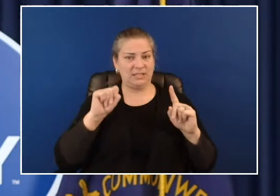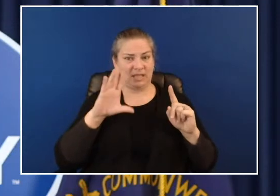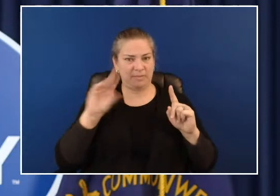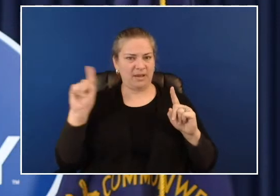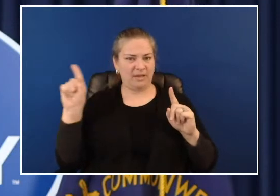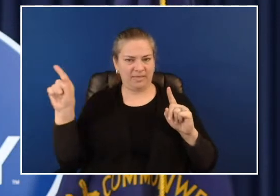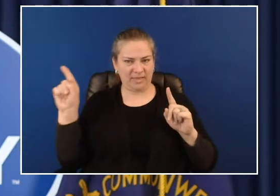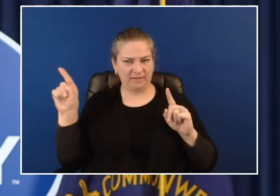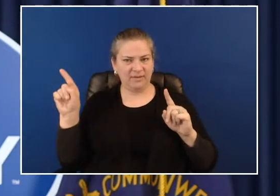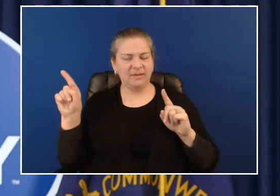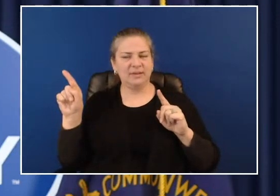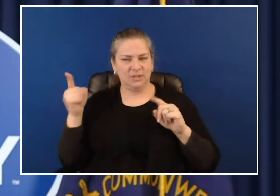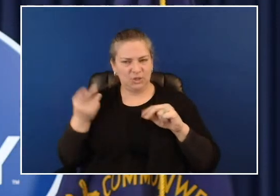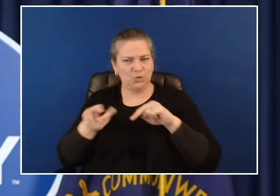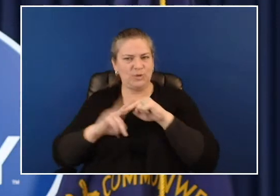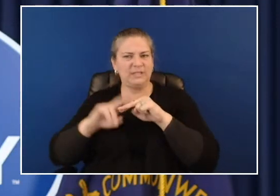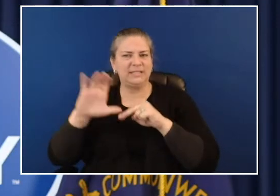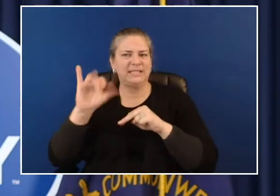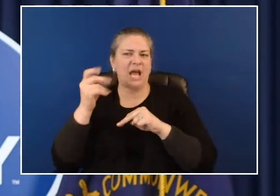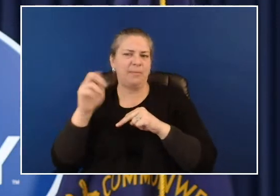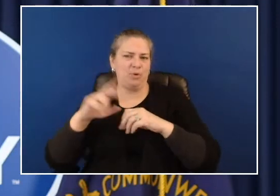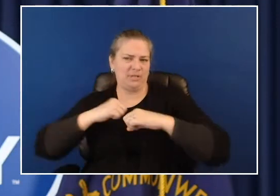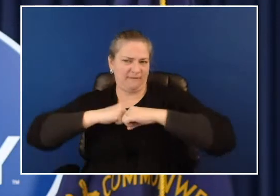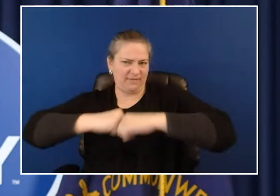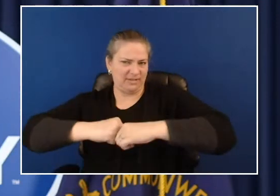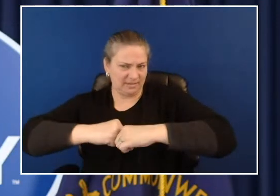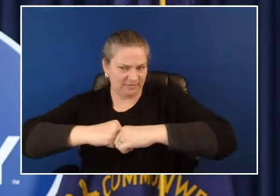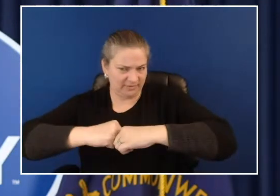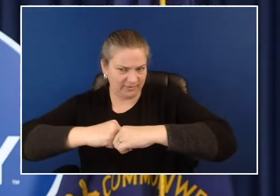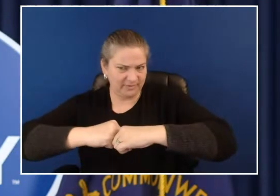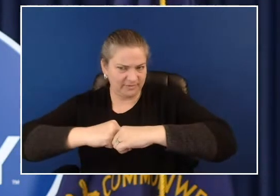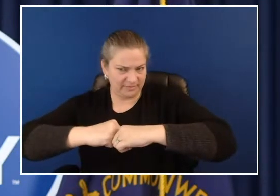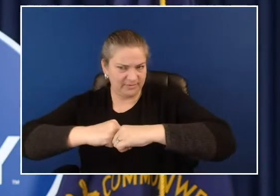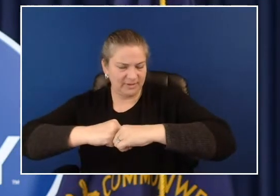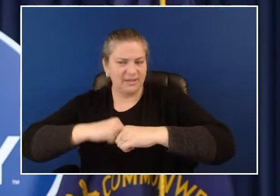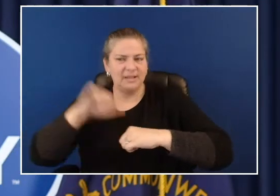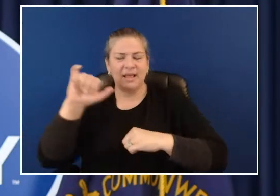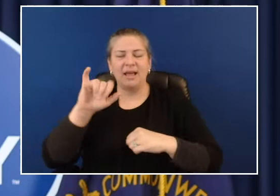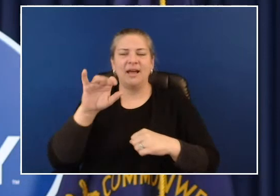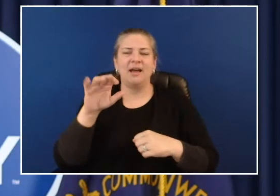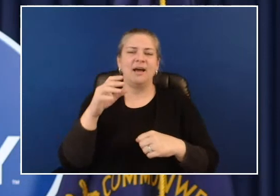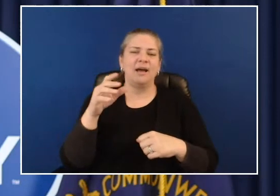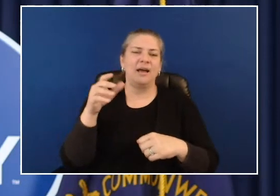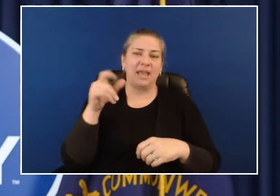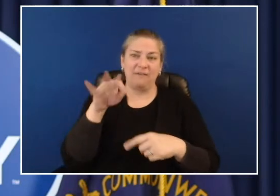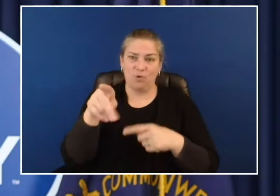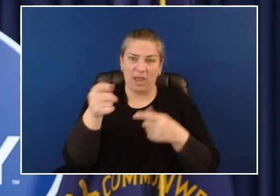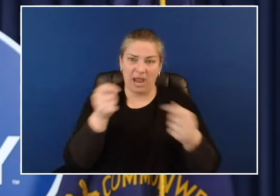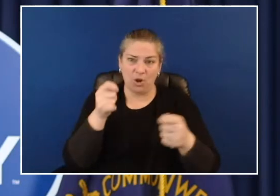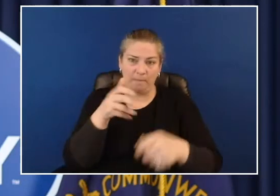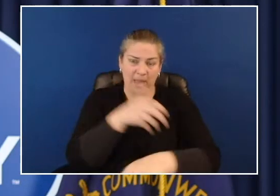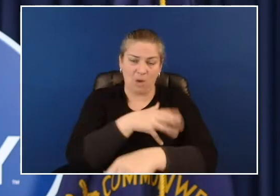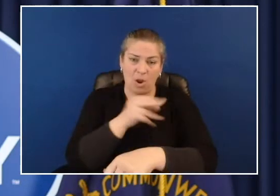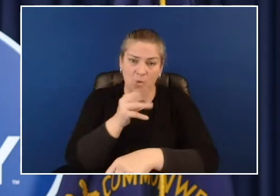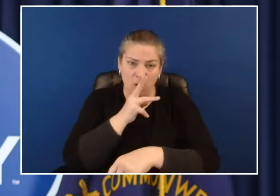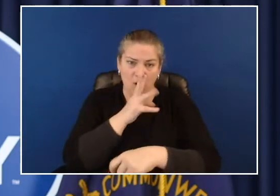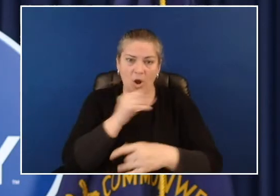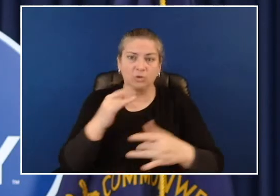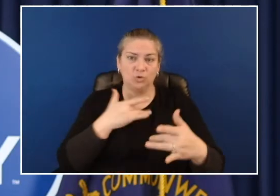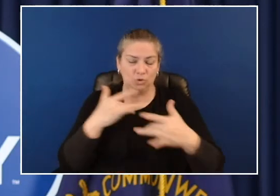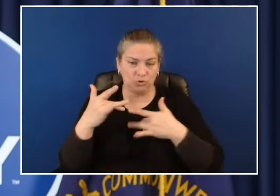defenses, especially those handling critical infrastructure like power and water. Concerns have also been shared